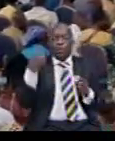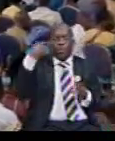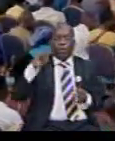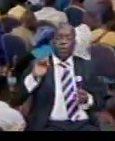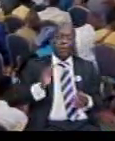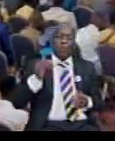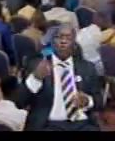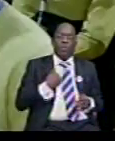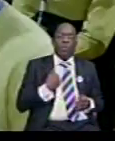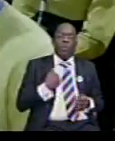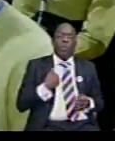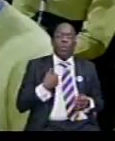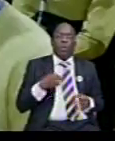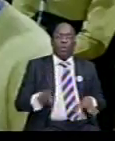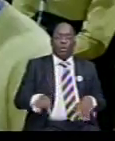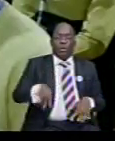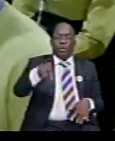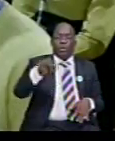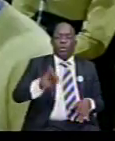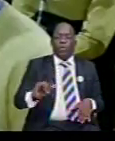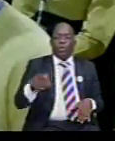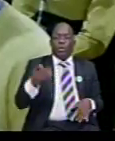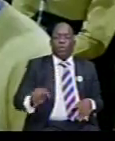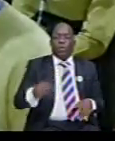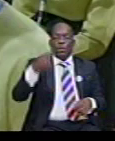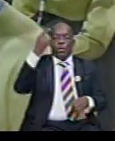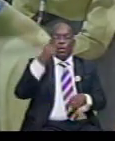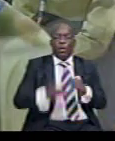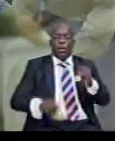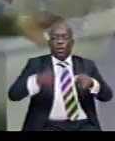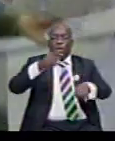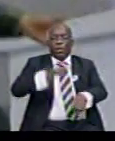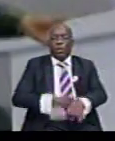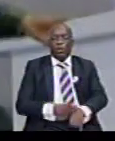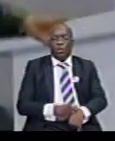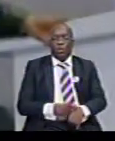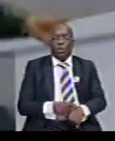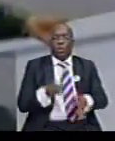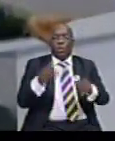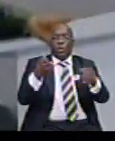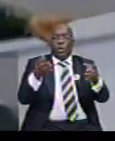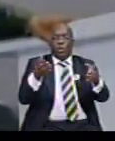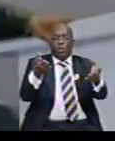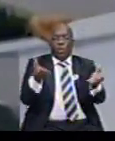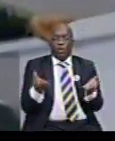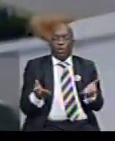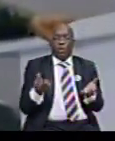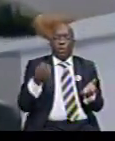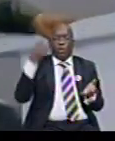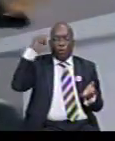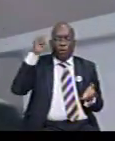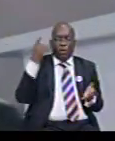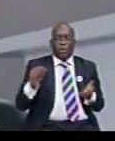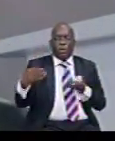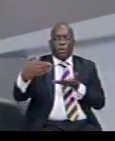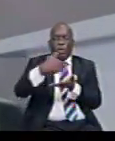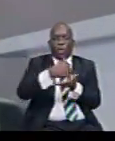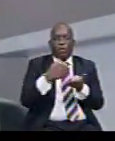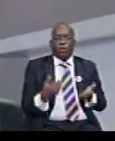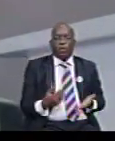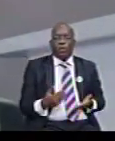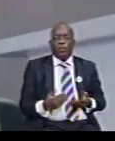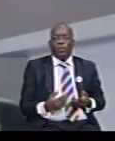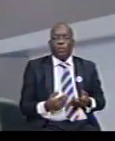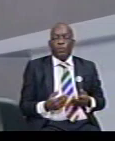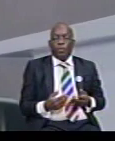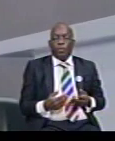Discovering the end time passion for the harvest. Look at